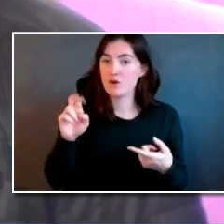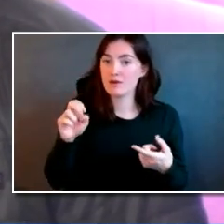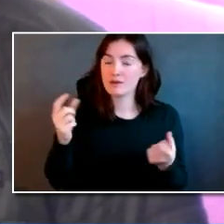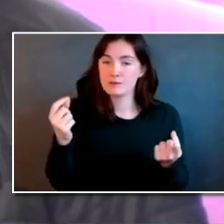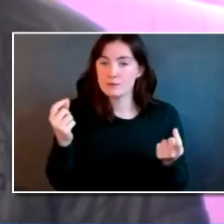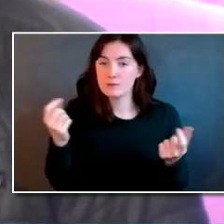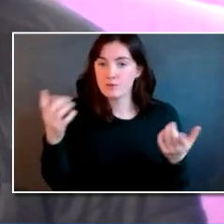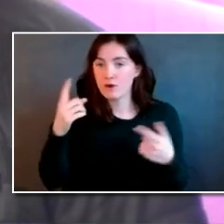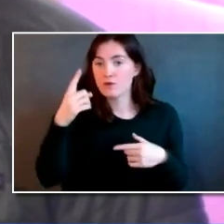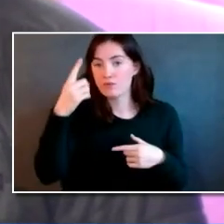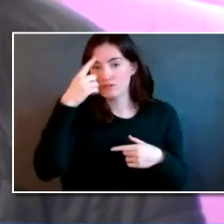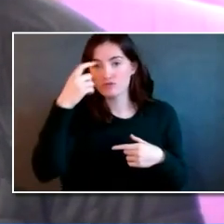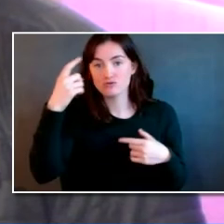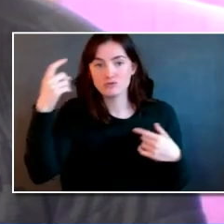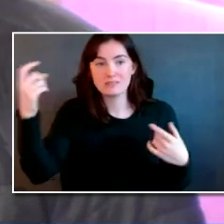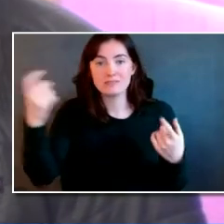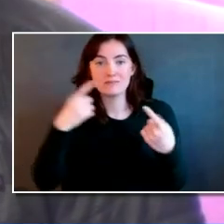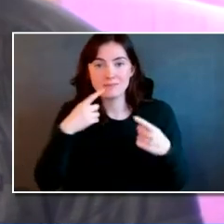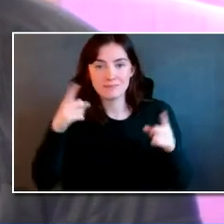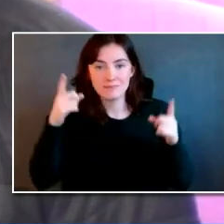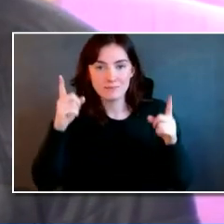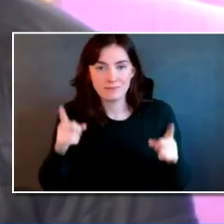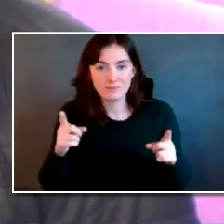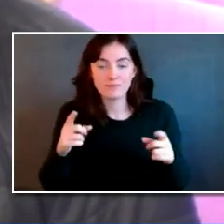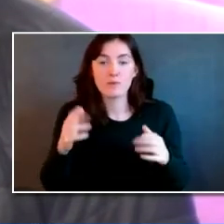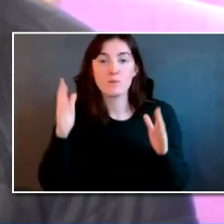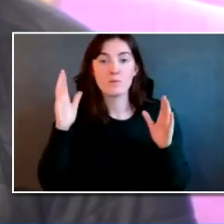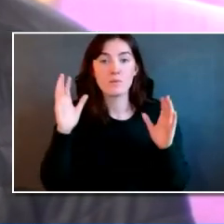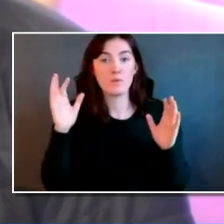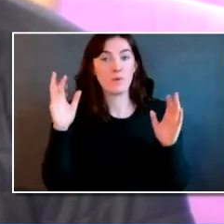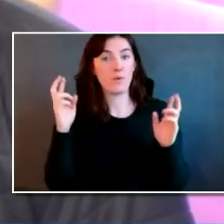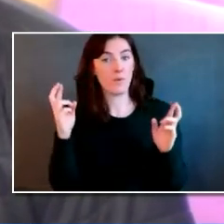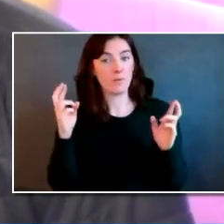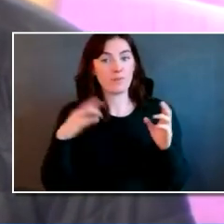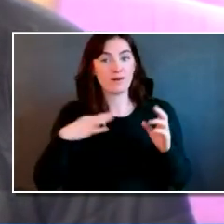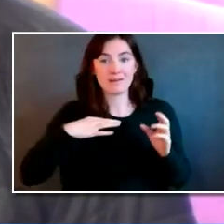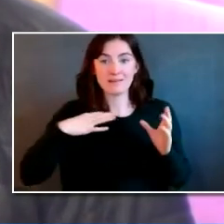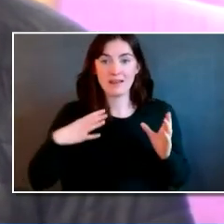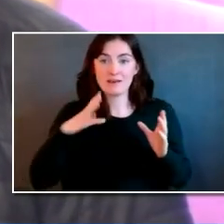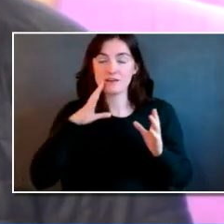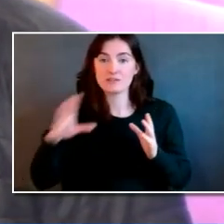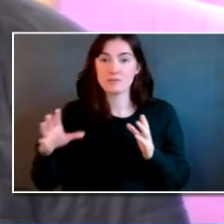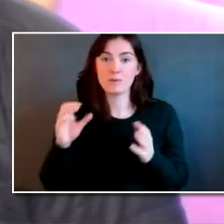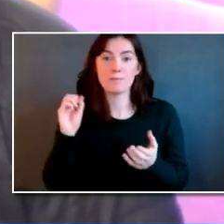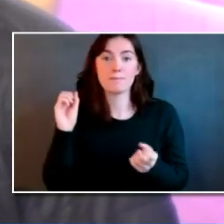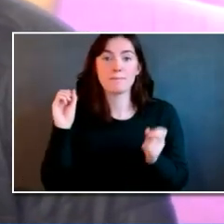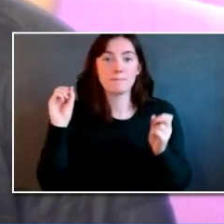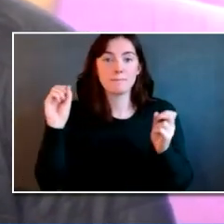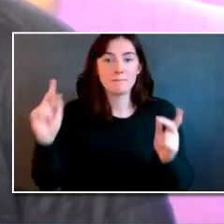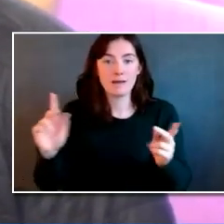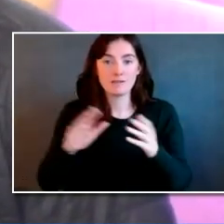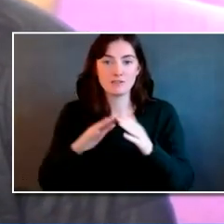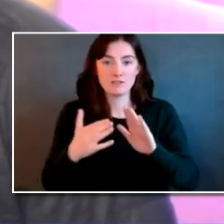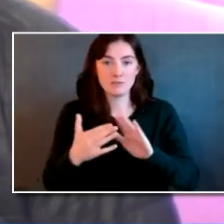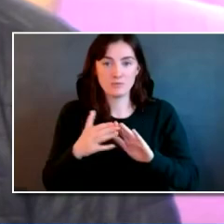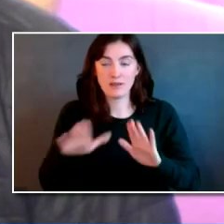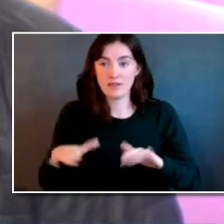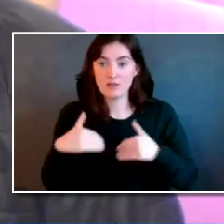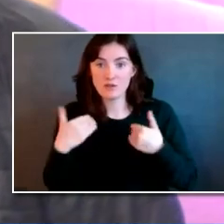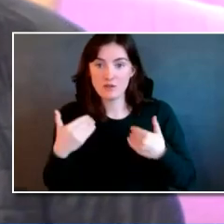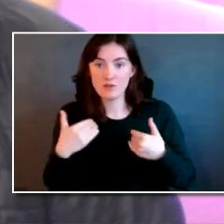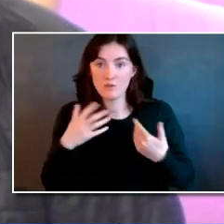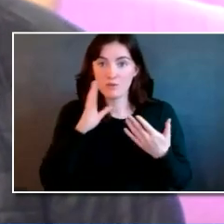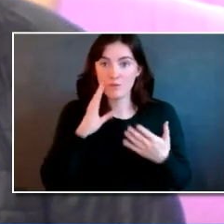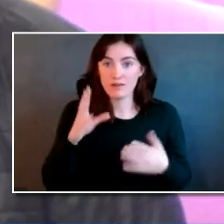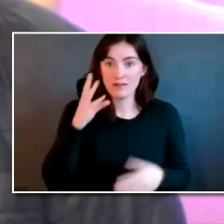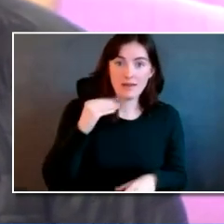dream makers. We hope our candidates go back to the community and put these dreams in our youth where they don't feel indisposable.